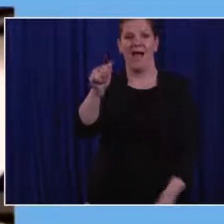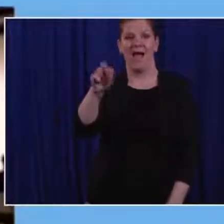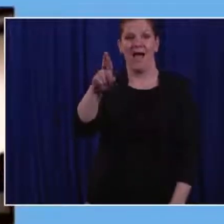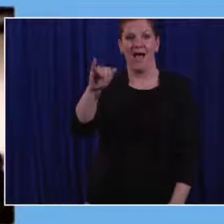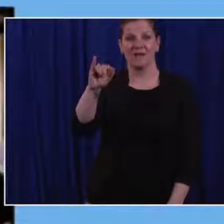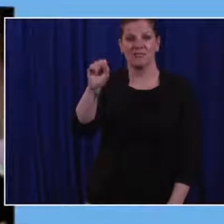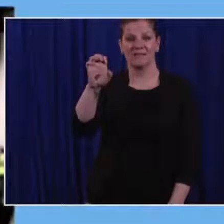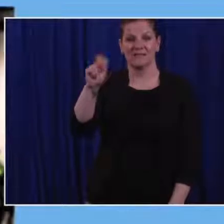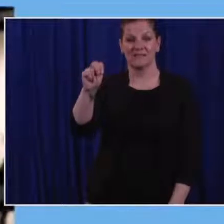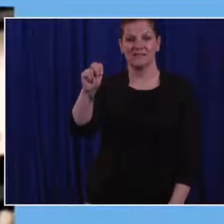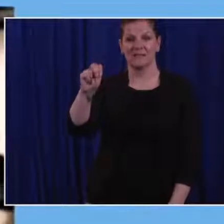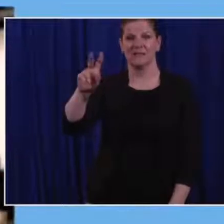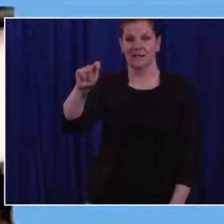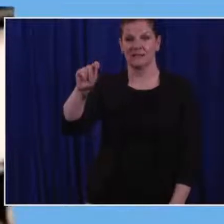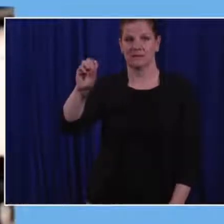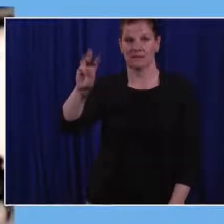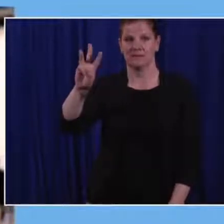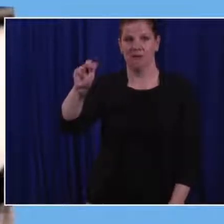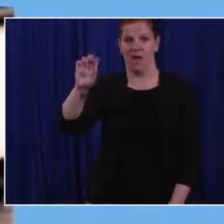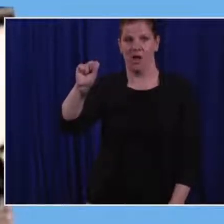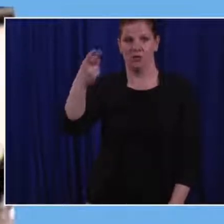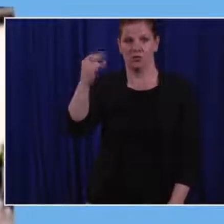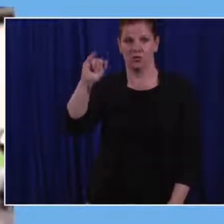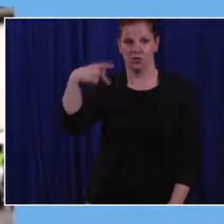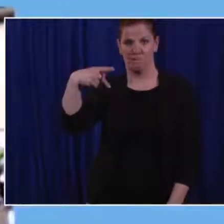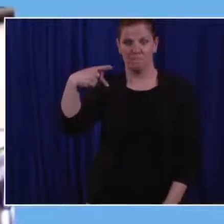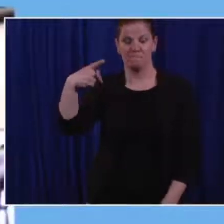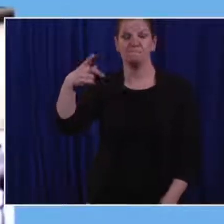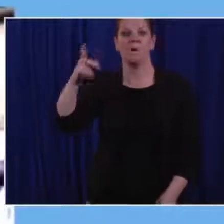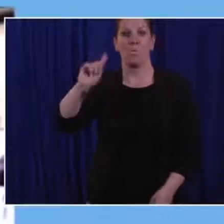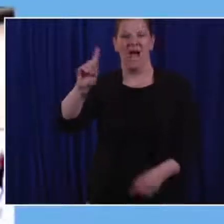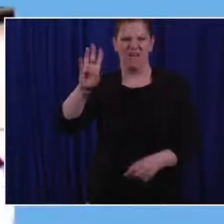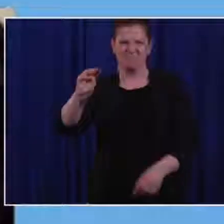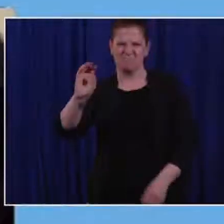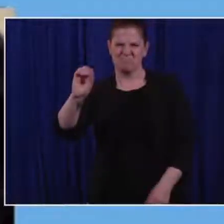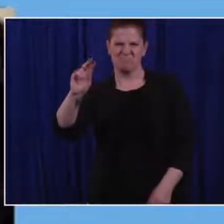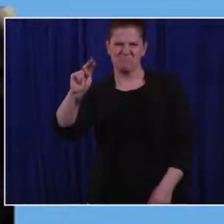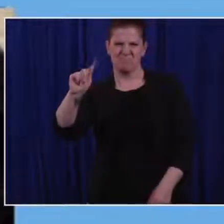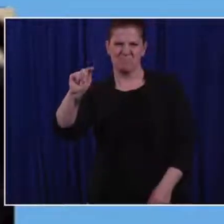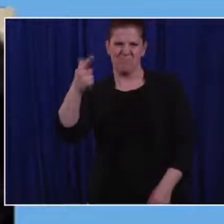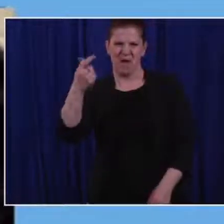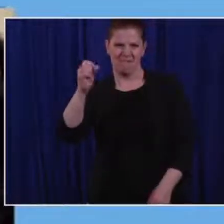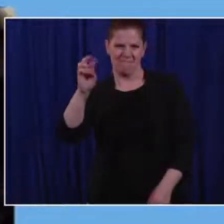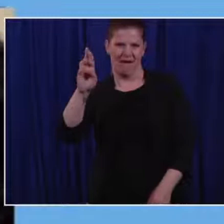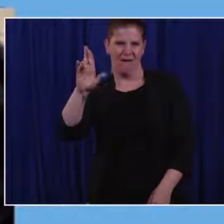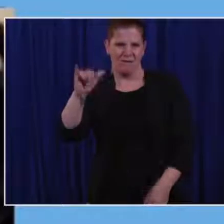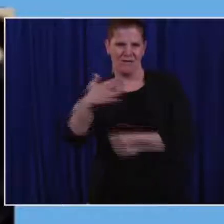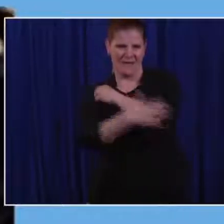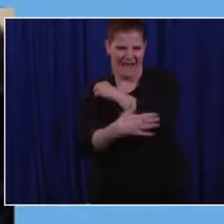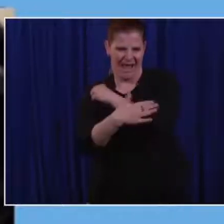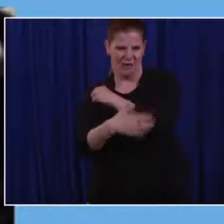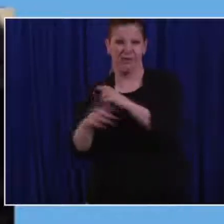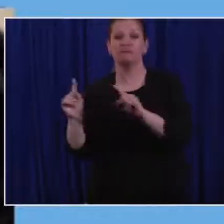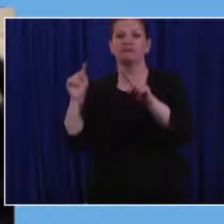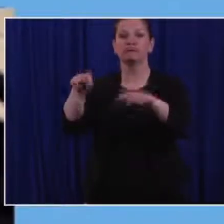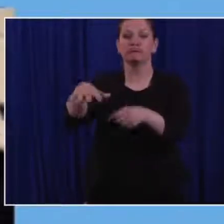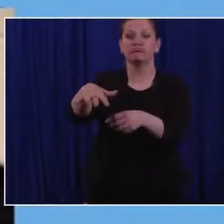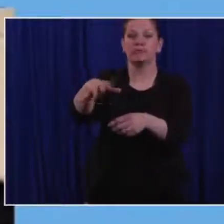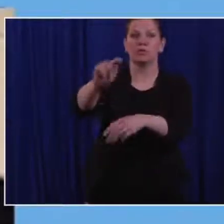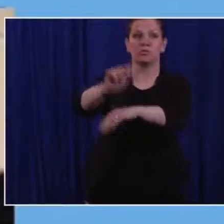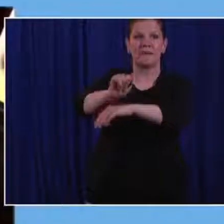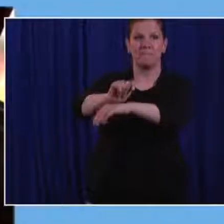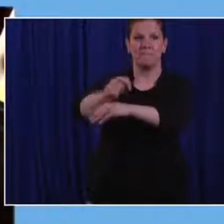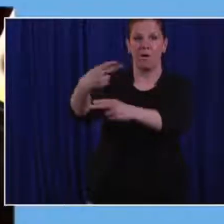Montgomery County to the Bethesda Temple, where Public Health of Dayton and Montgomery